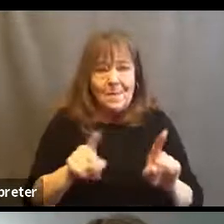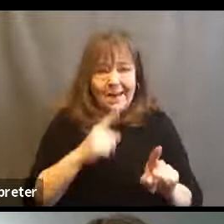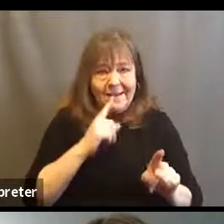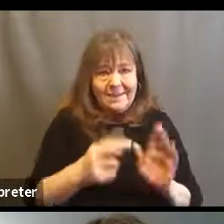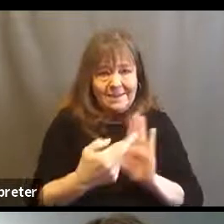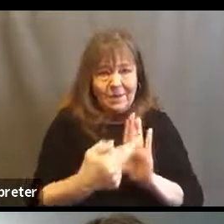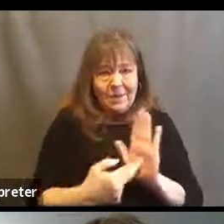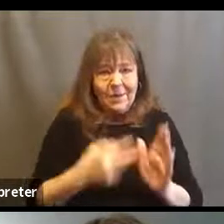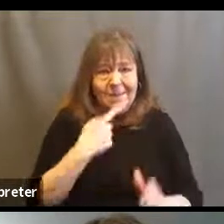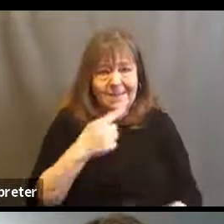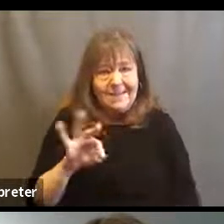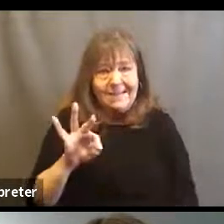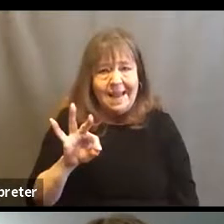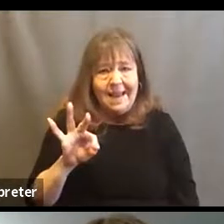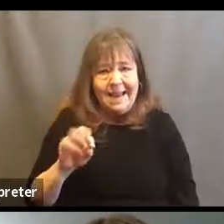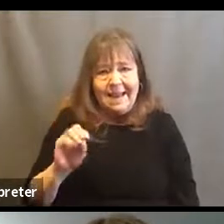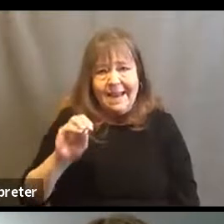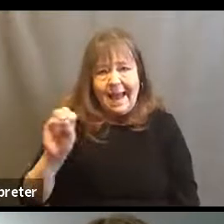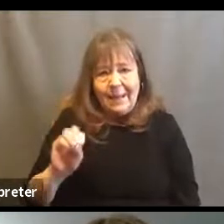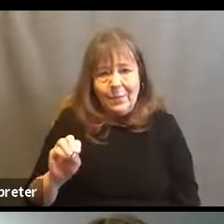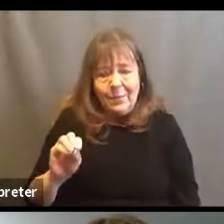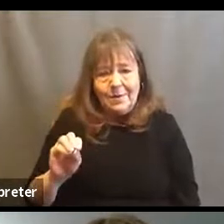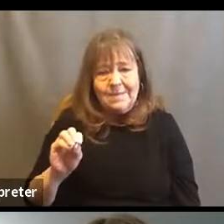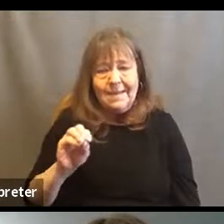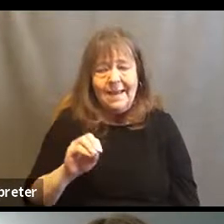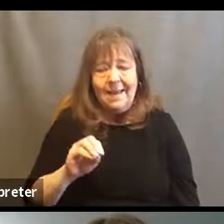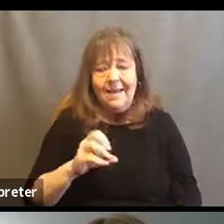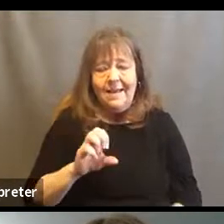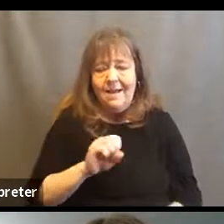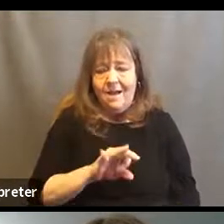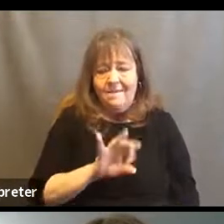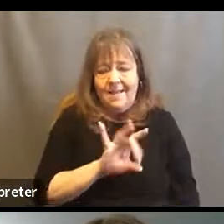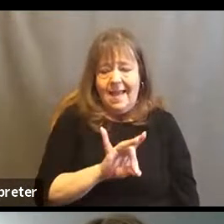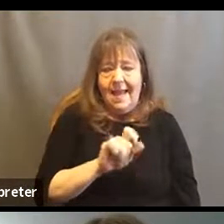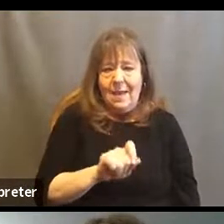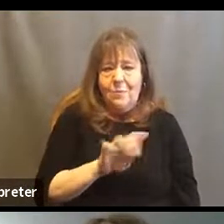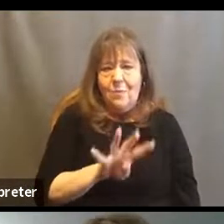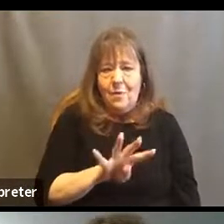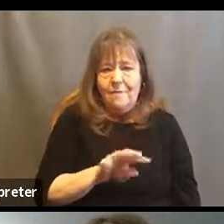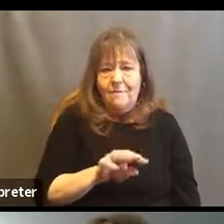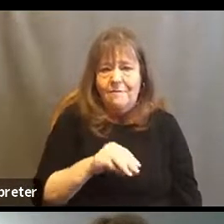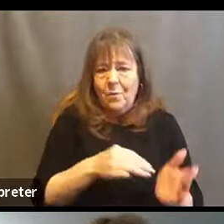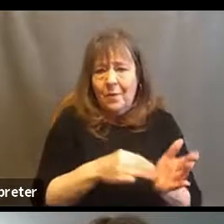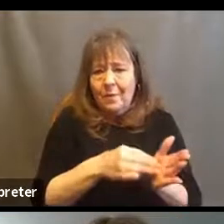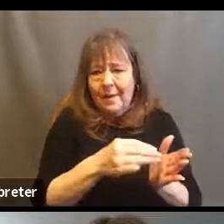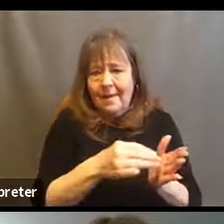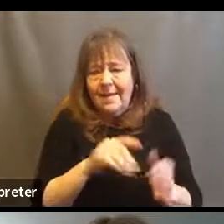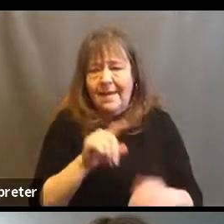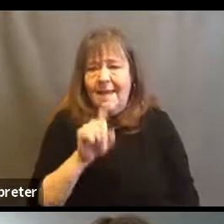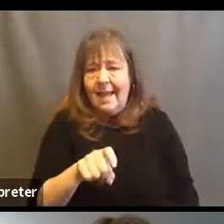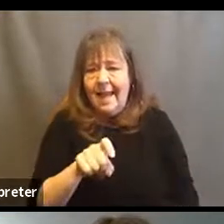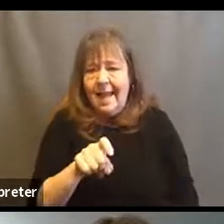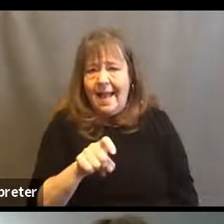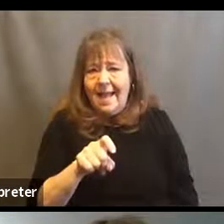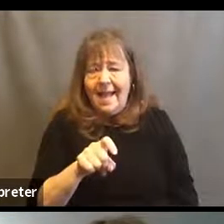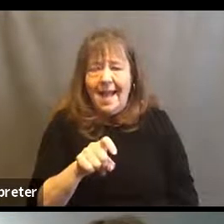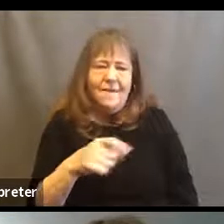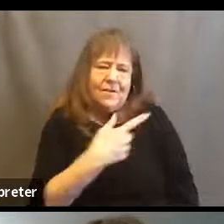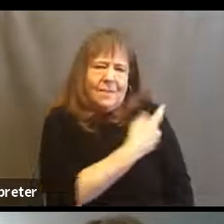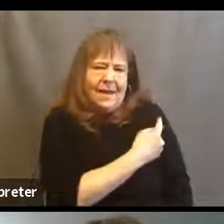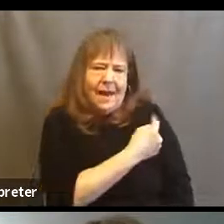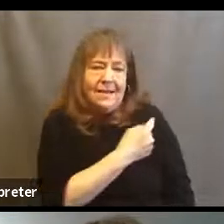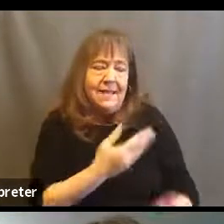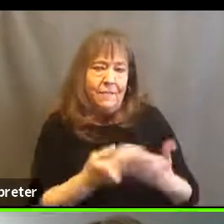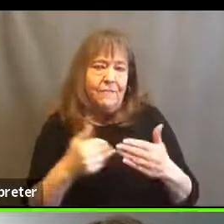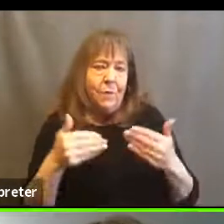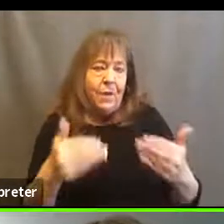says 90% of these 8.4 million or 85% have to be vaccinated before we move